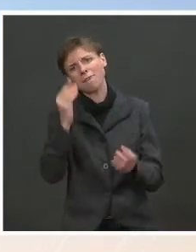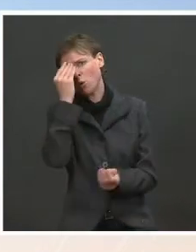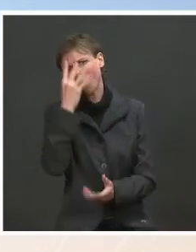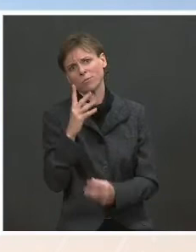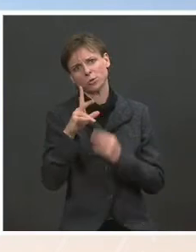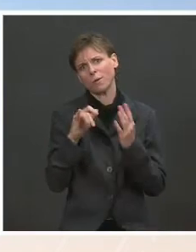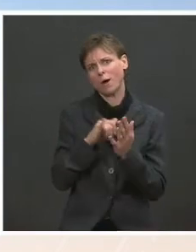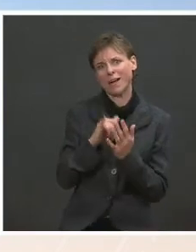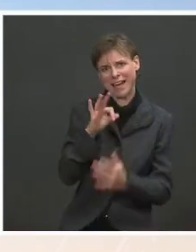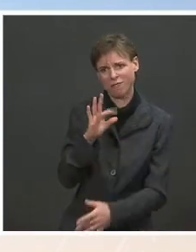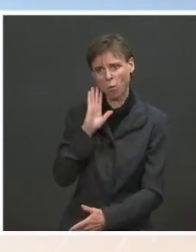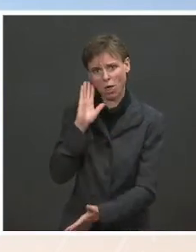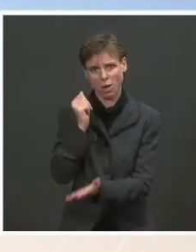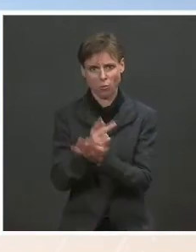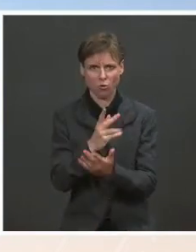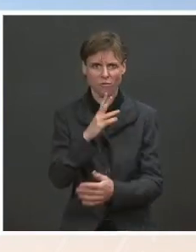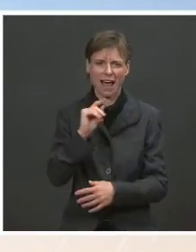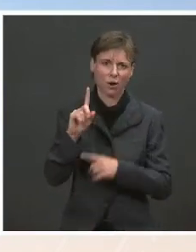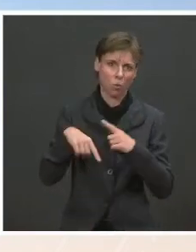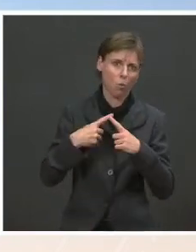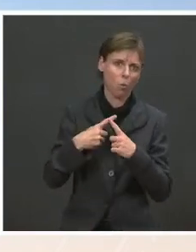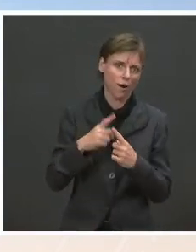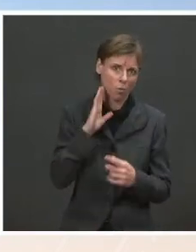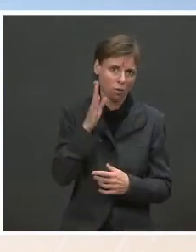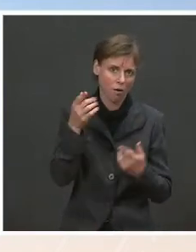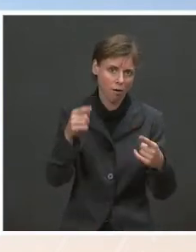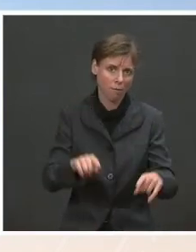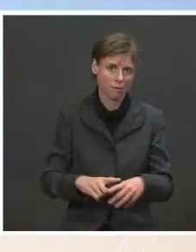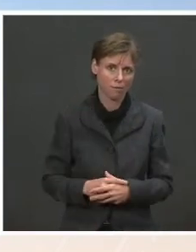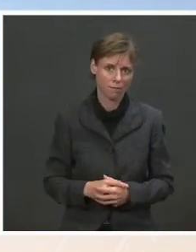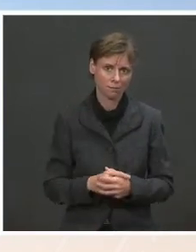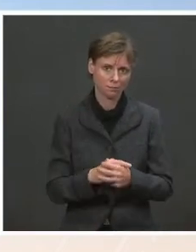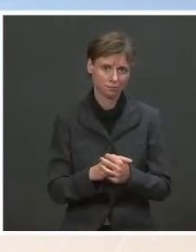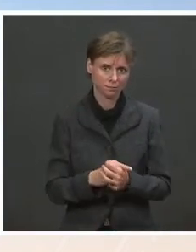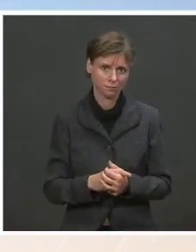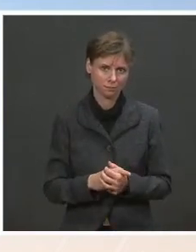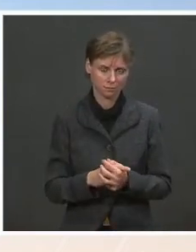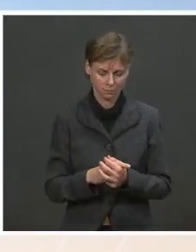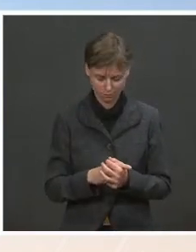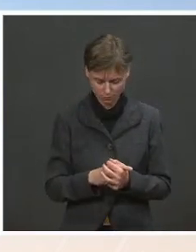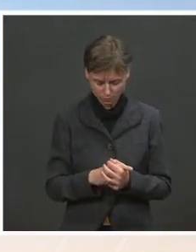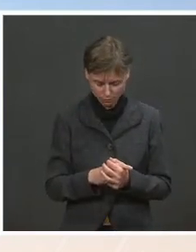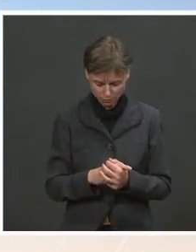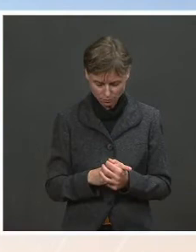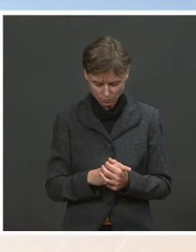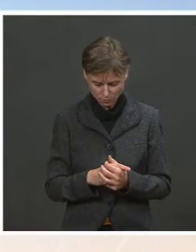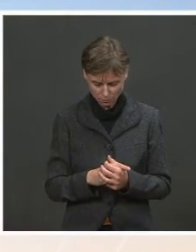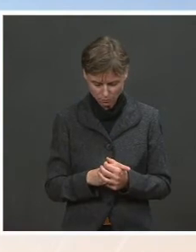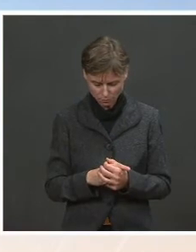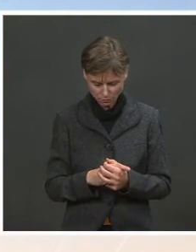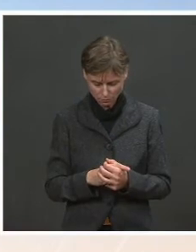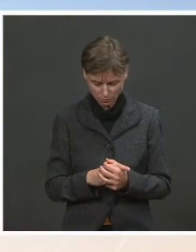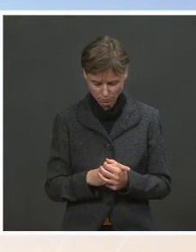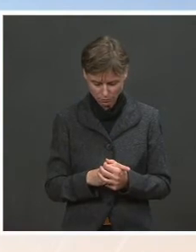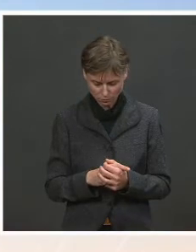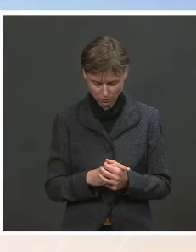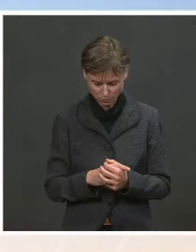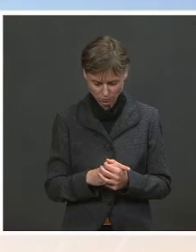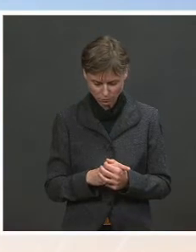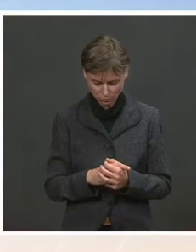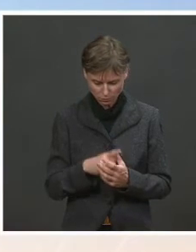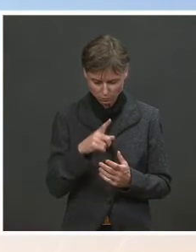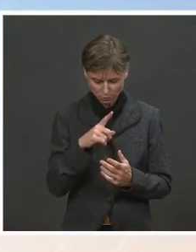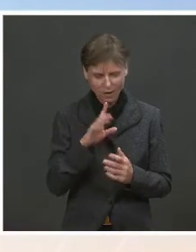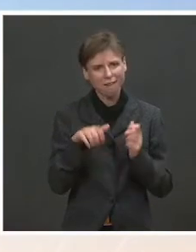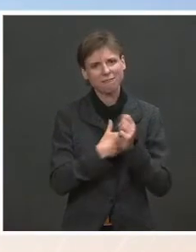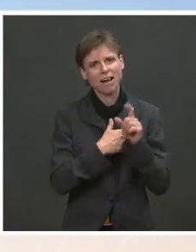be granted and a timeline for that. Go ahead. Thank you, Jim. Following up on Darlene's question about the Russians who are clearly very upset, what